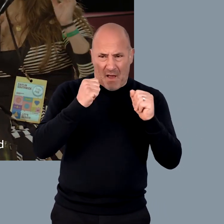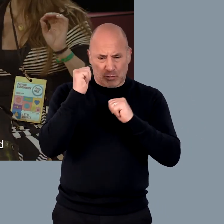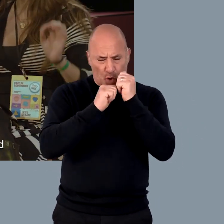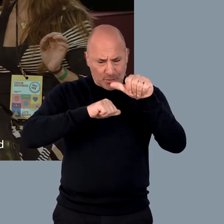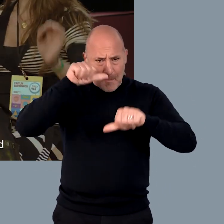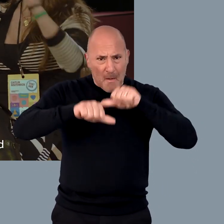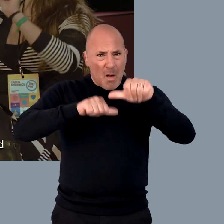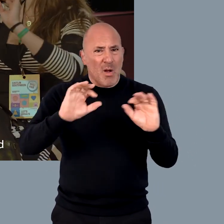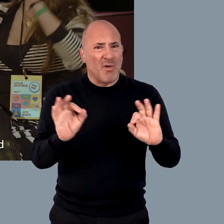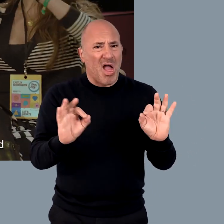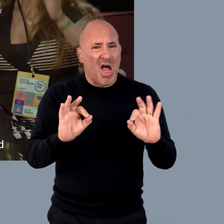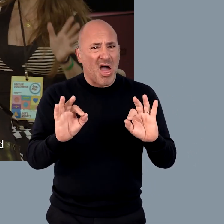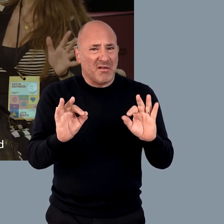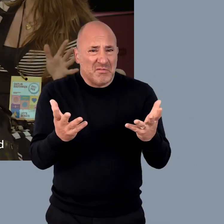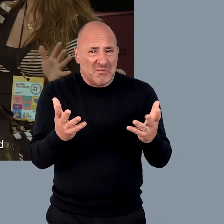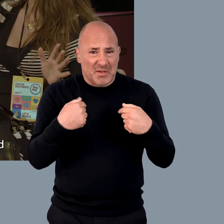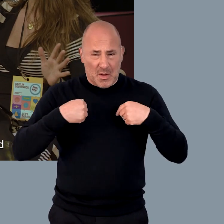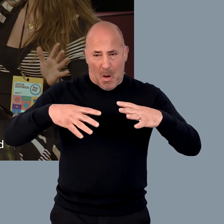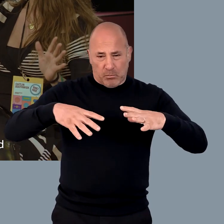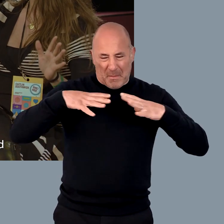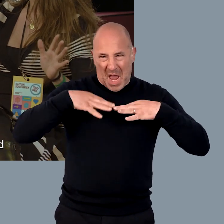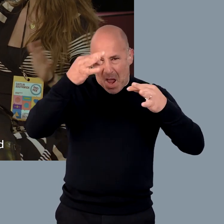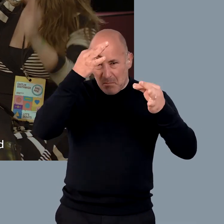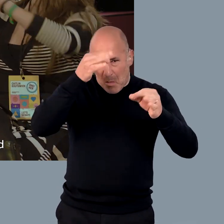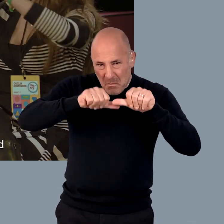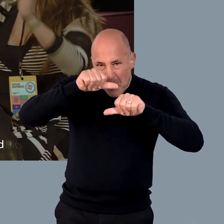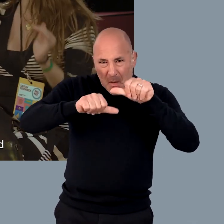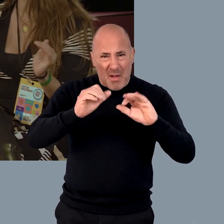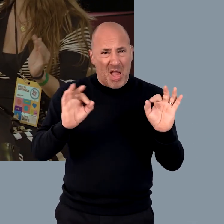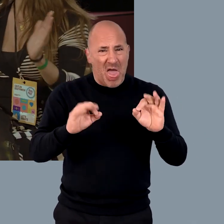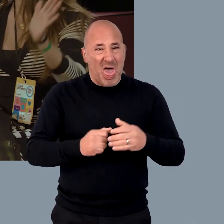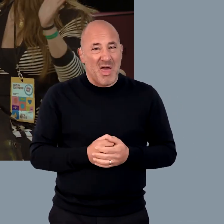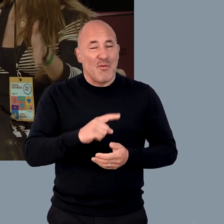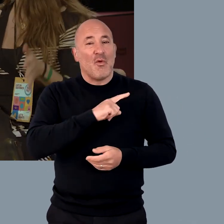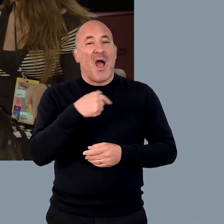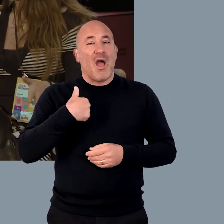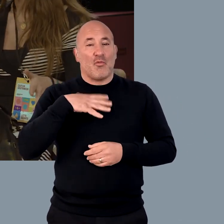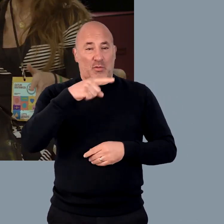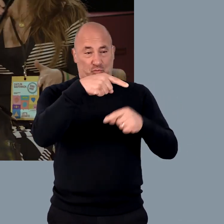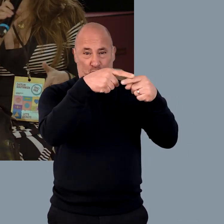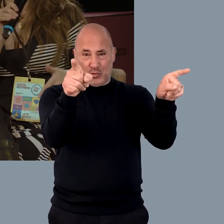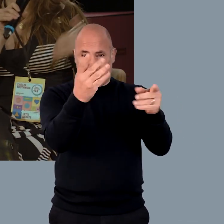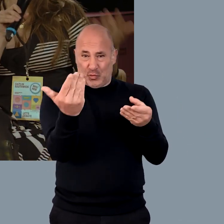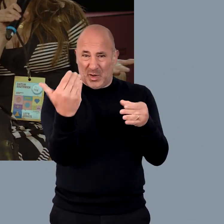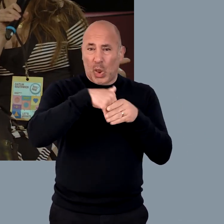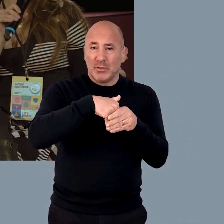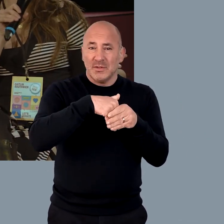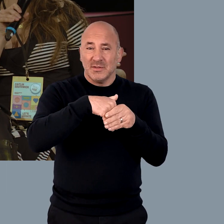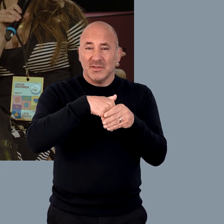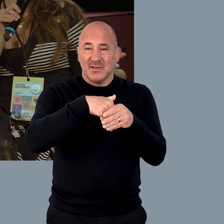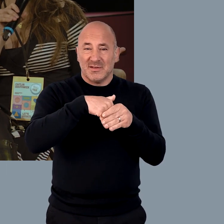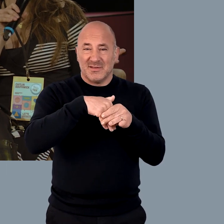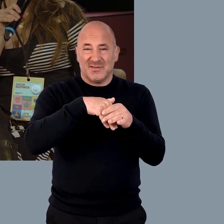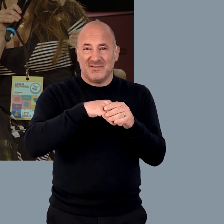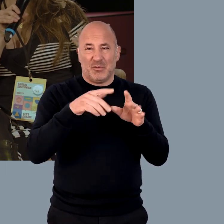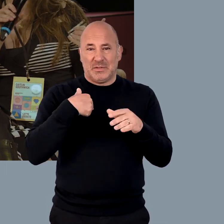And we have not structured our conversation, so to speak, or prepared anything in a very strict way, because we really want